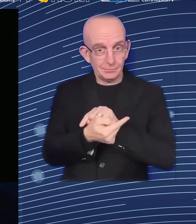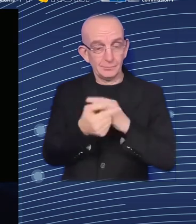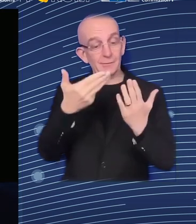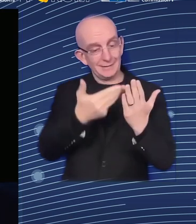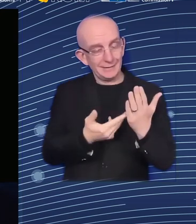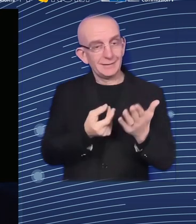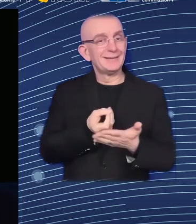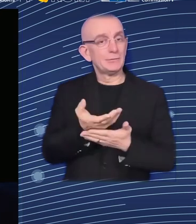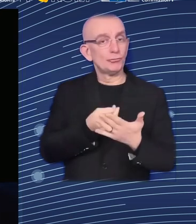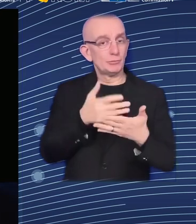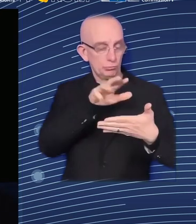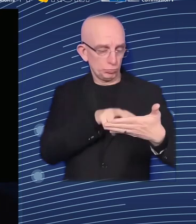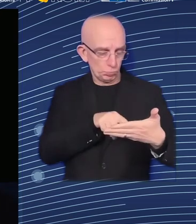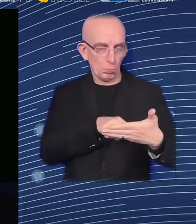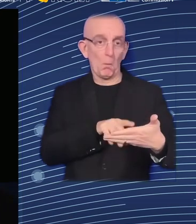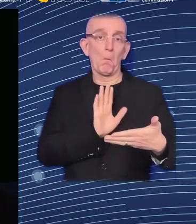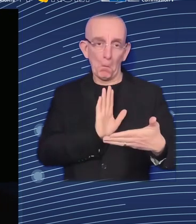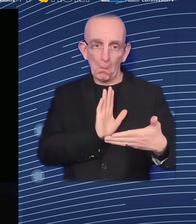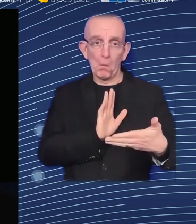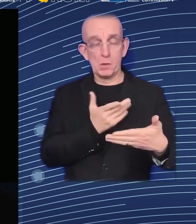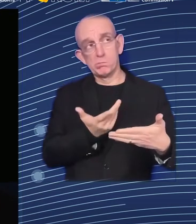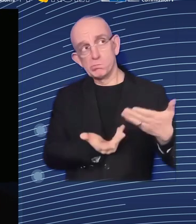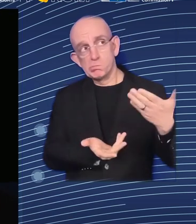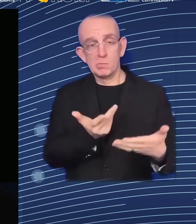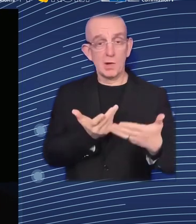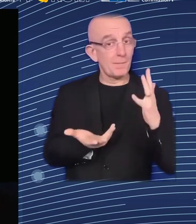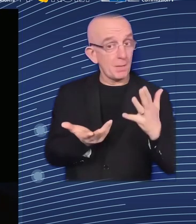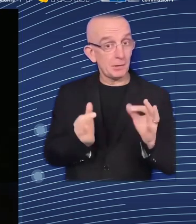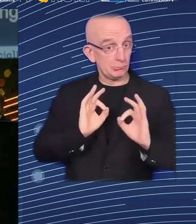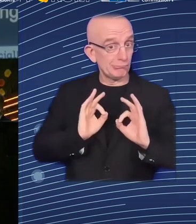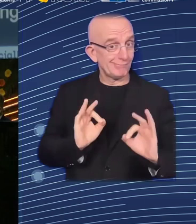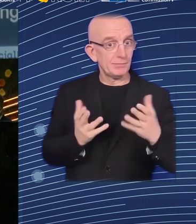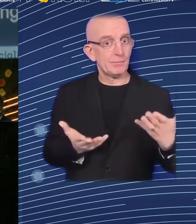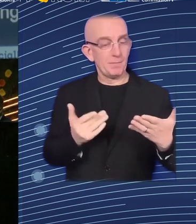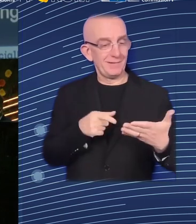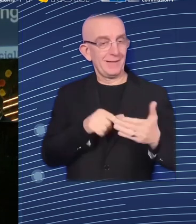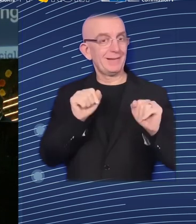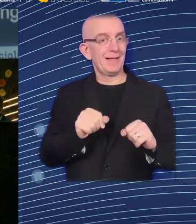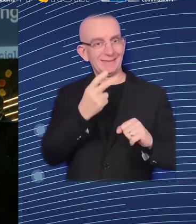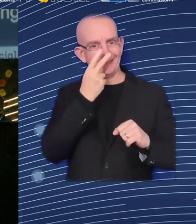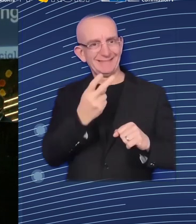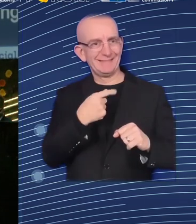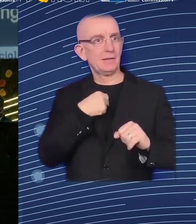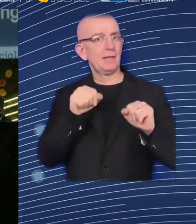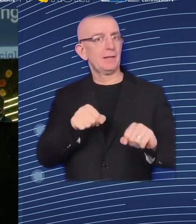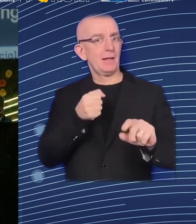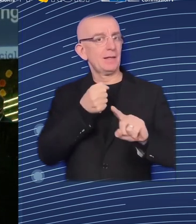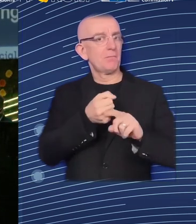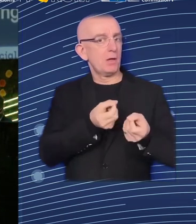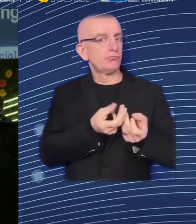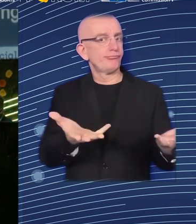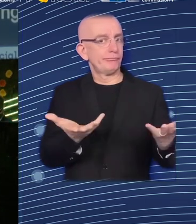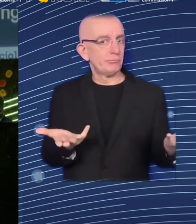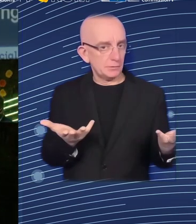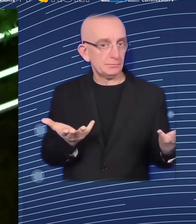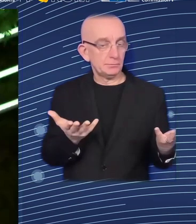of job description. I can only describe the impact it had on me and the people I work with, which were like, well, actually, we're not sure what you want, so